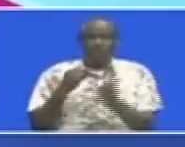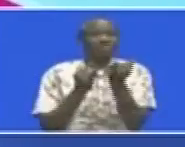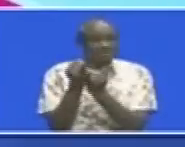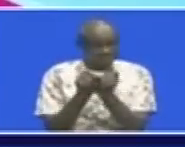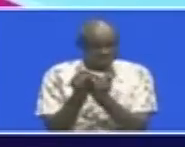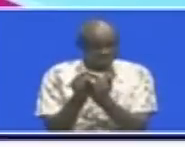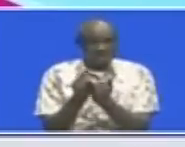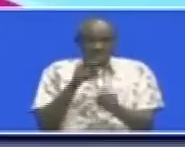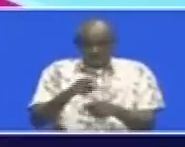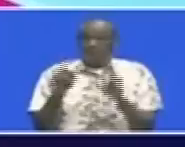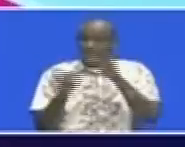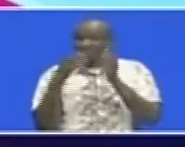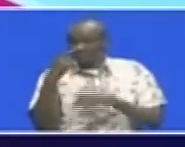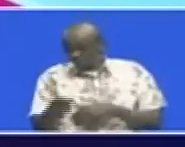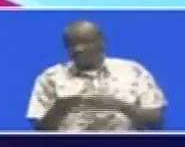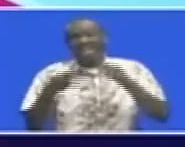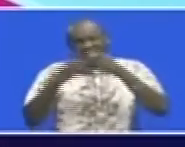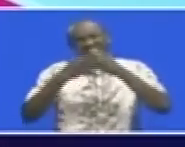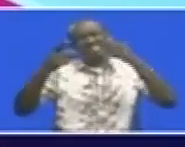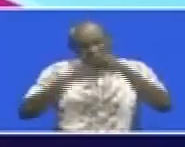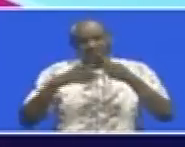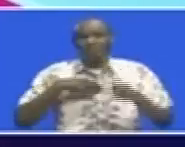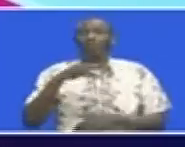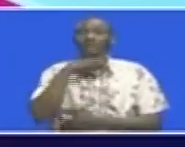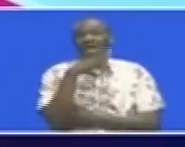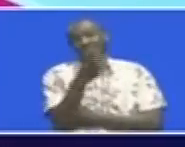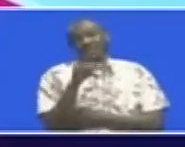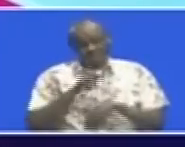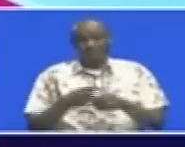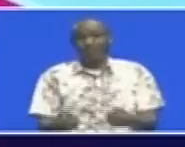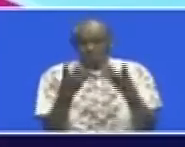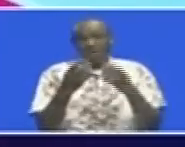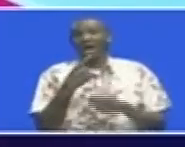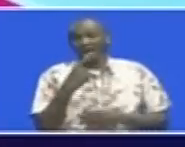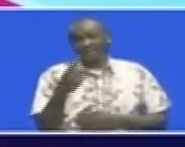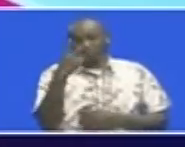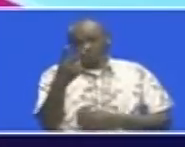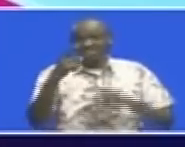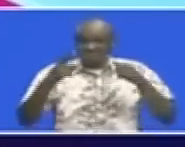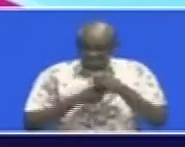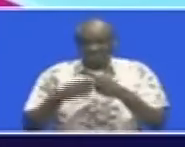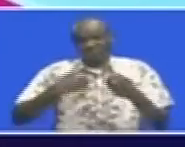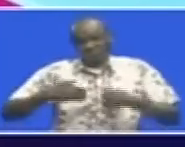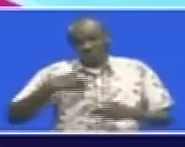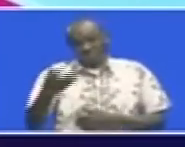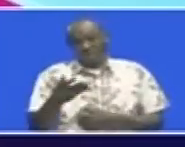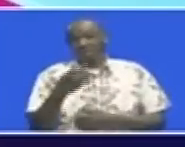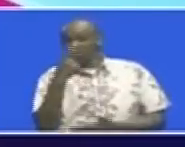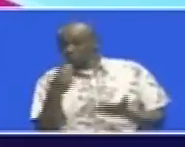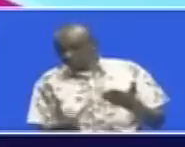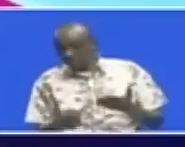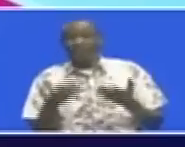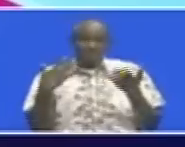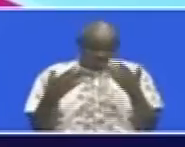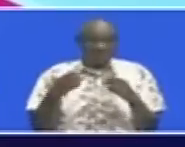afternoon. The health minister confirmed 86 people were killed in the blast and 126 wounded. It is believed the death